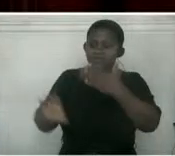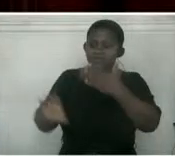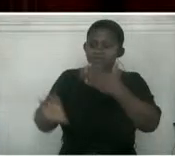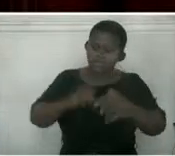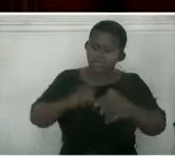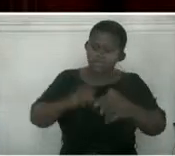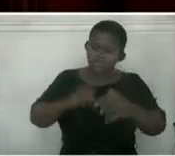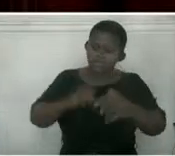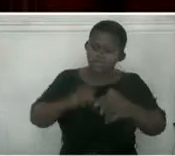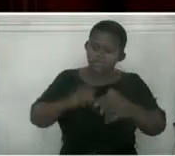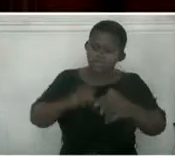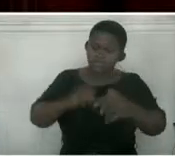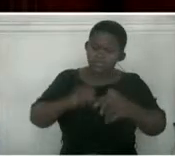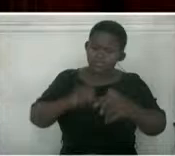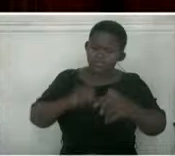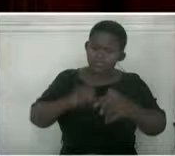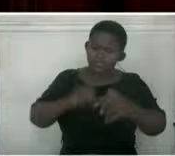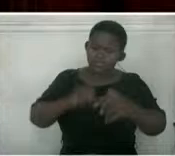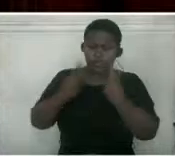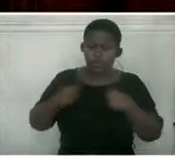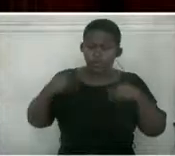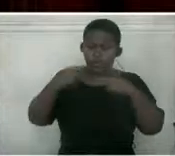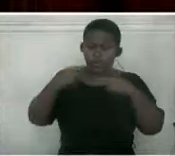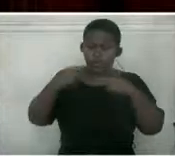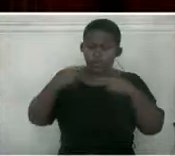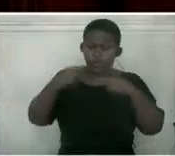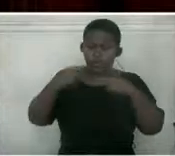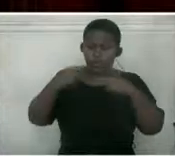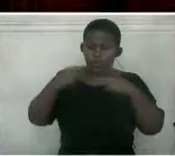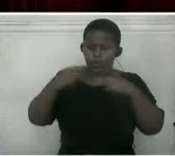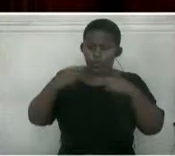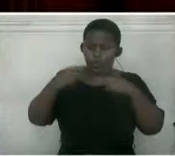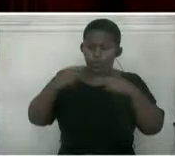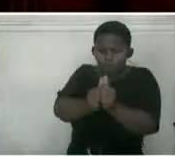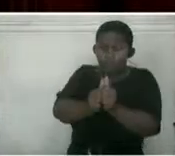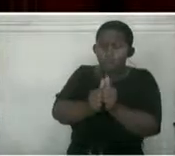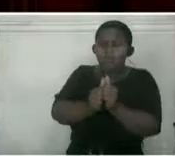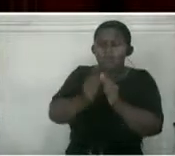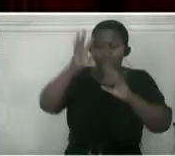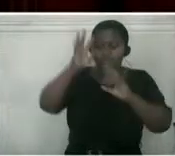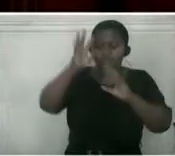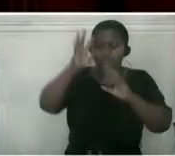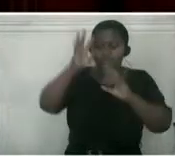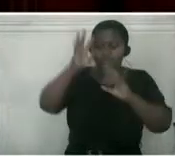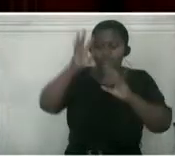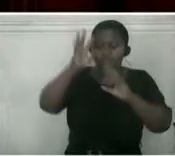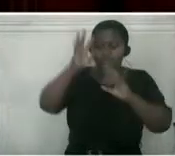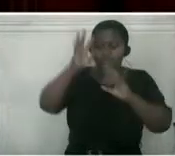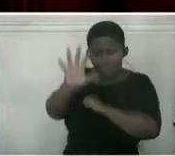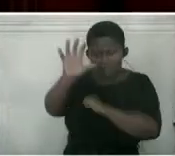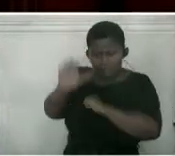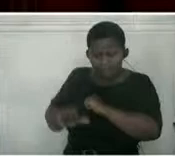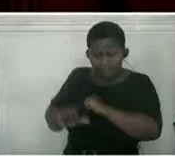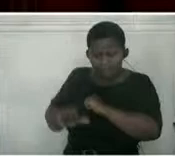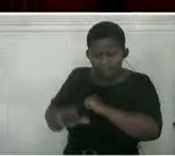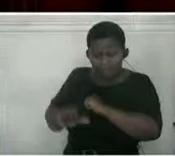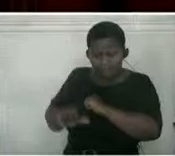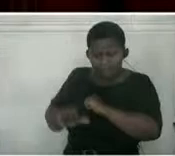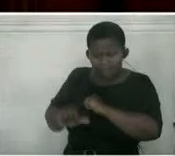unwavering support as we work together to create a South Africa that is